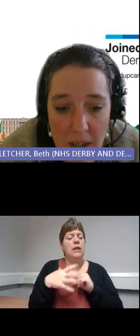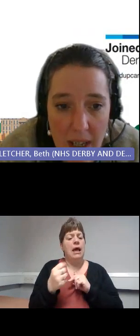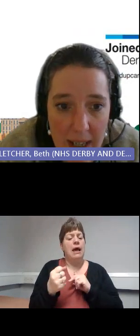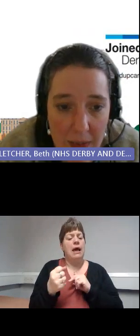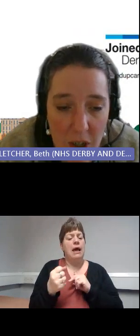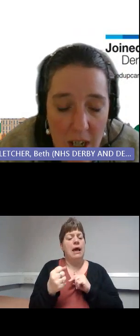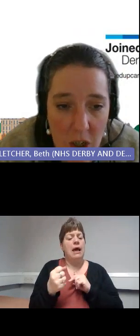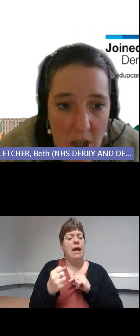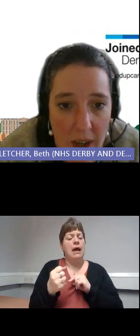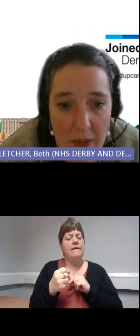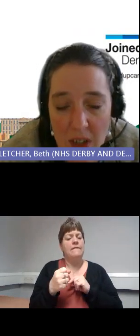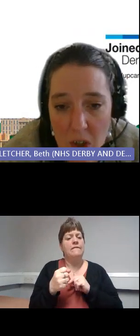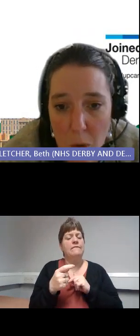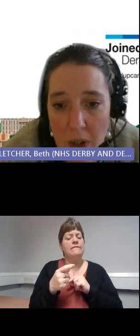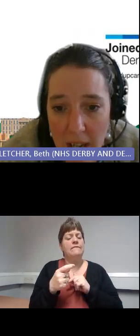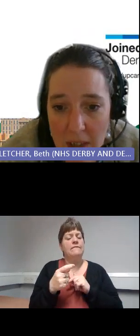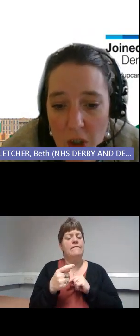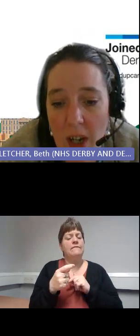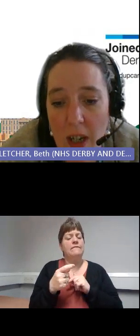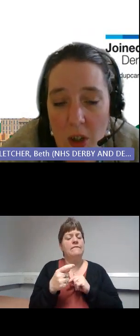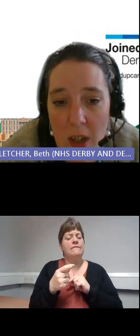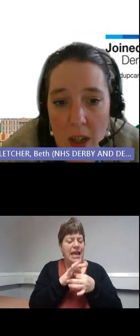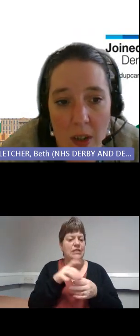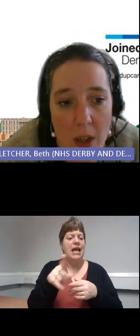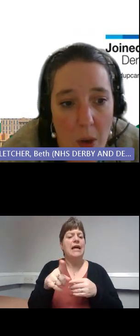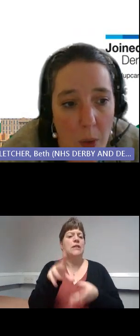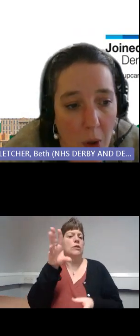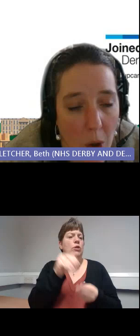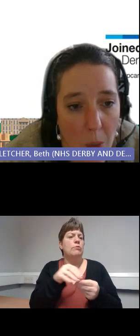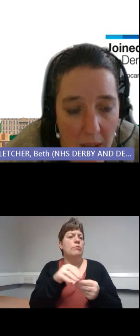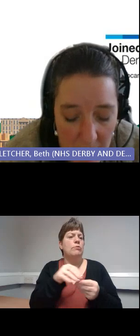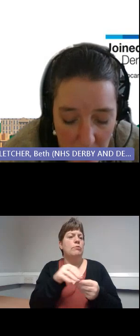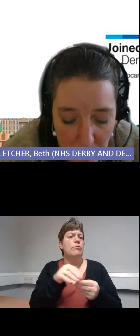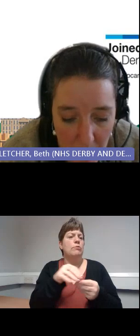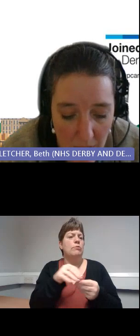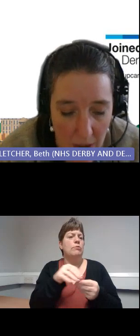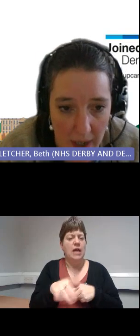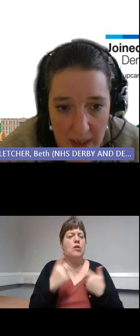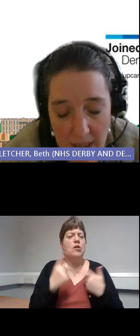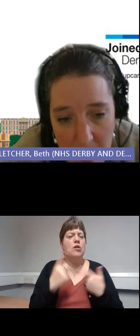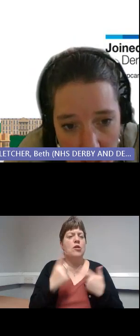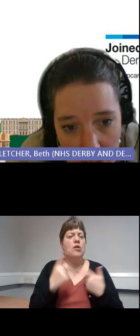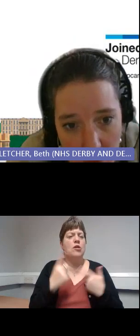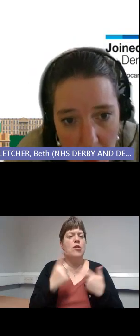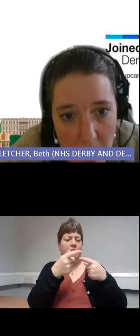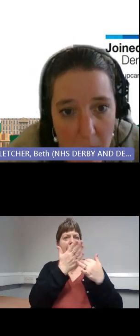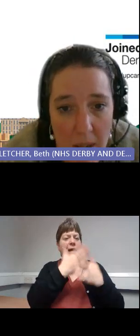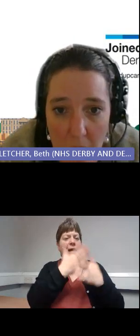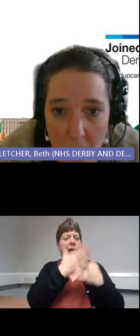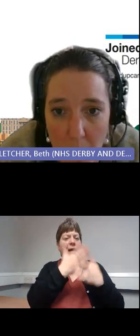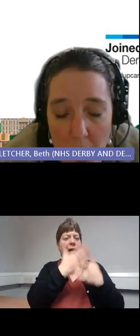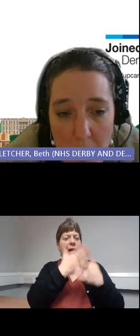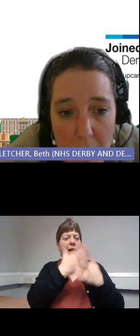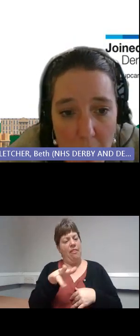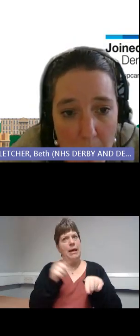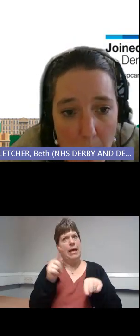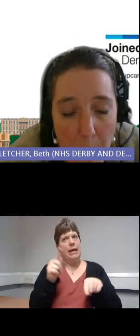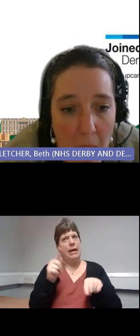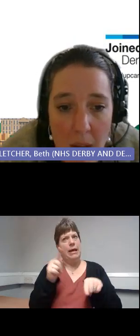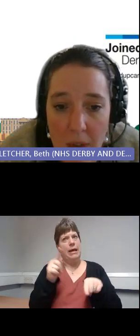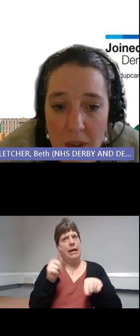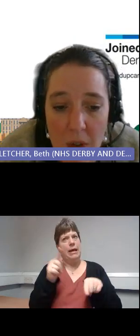aphasia friendly case for change, and there is a summary case for change. So it has different access needs depending on what you